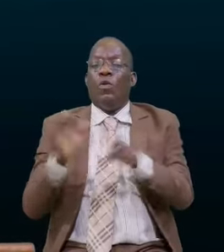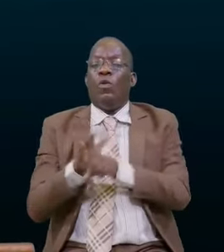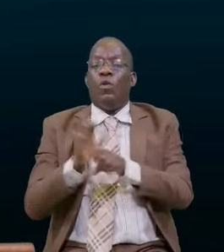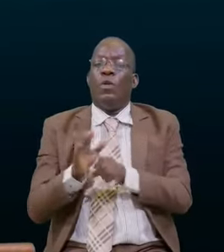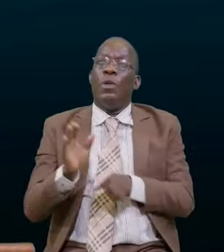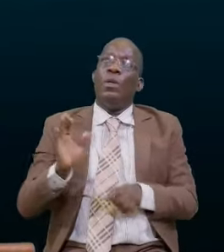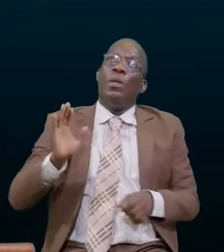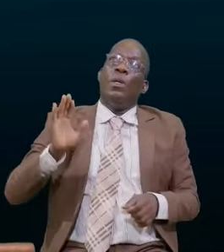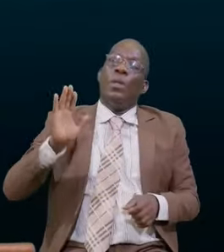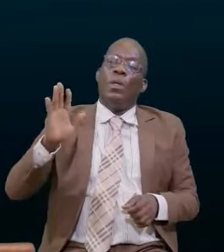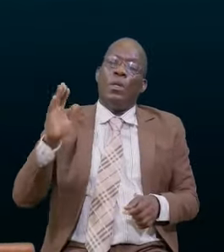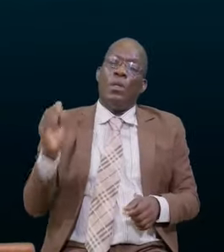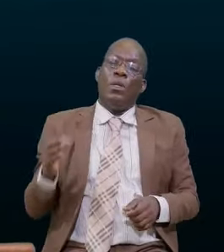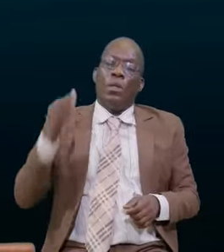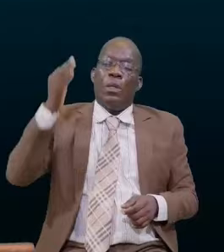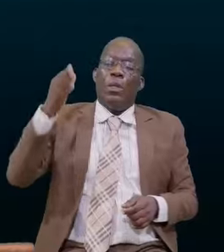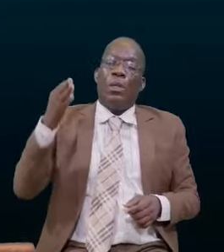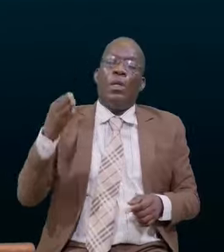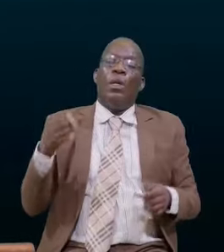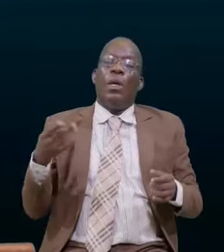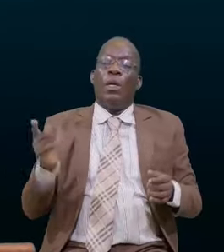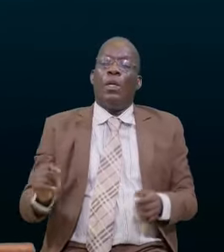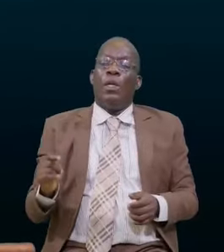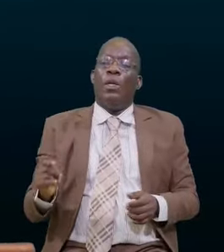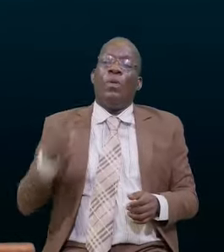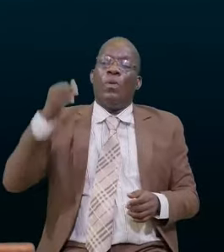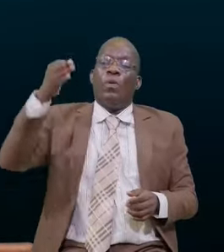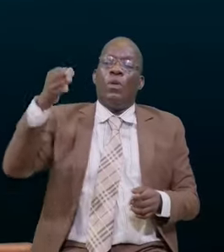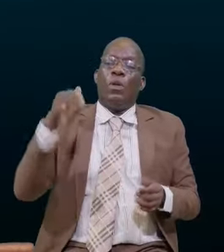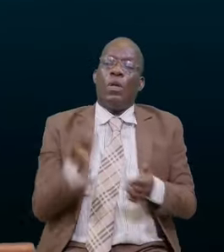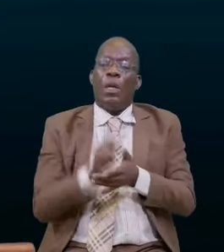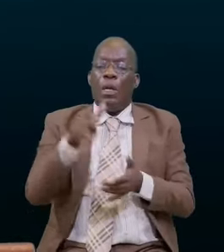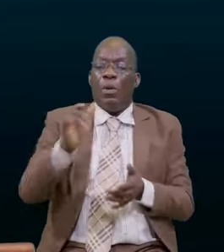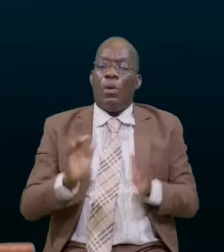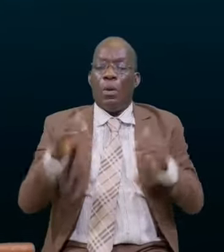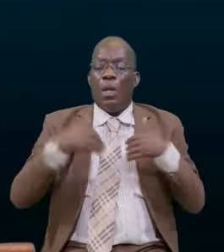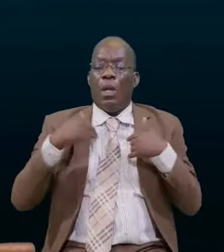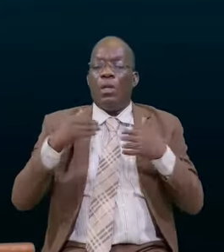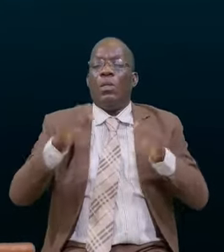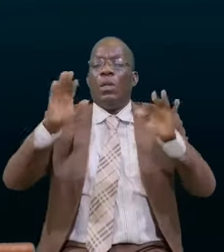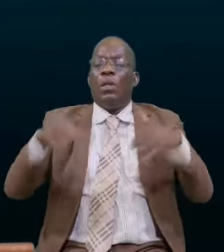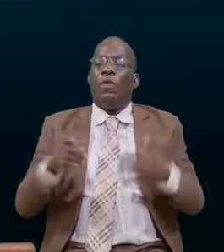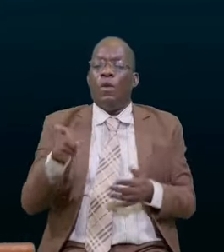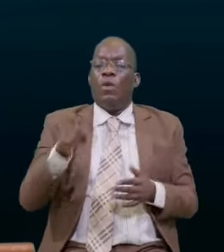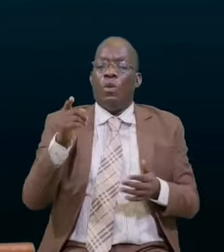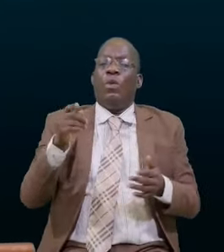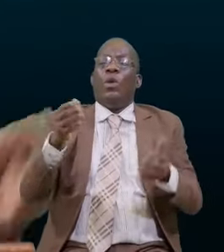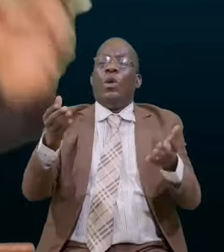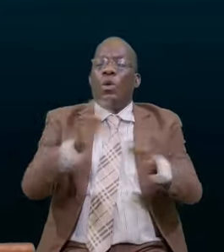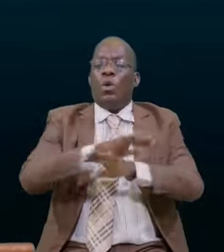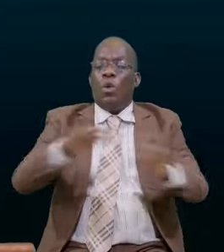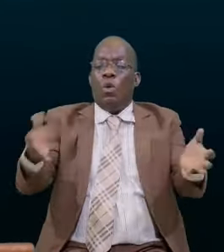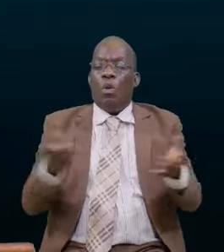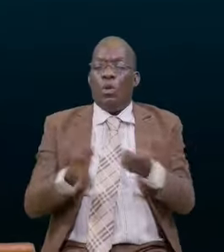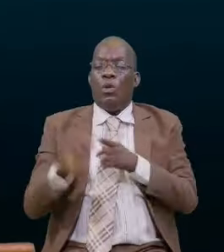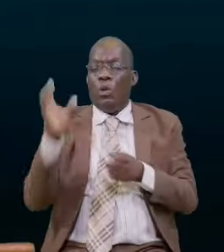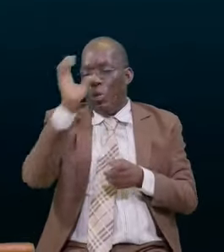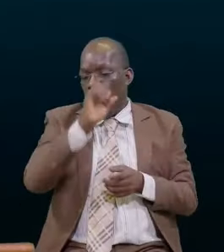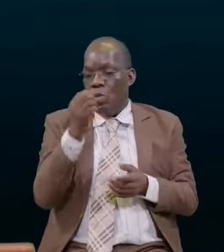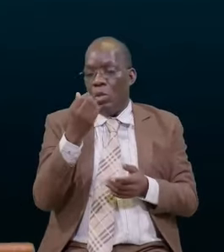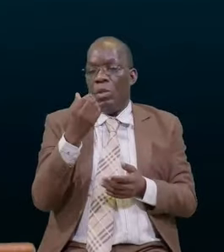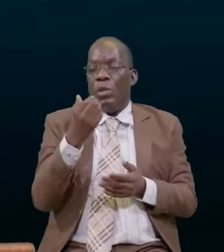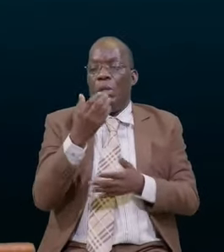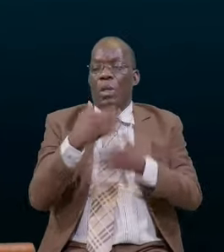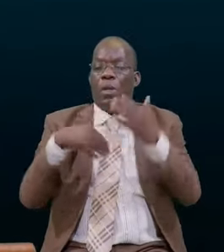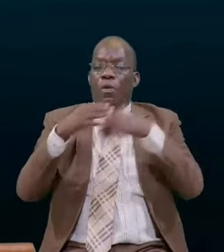Destiny God has given to him doesn't want to miss the way to heaven there must be that constant relationship with the almighty God constant